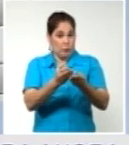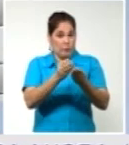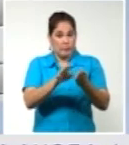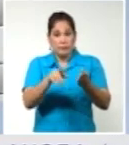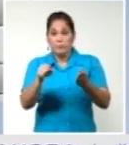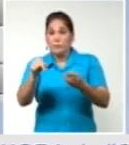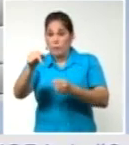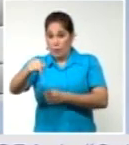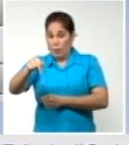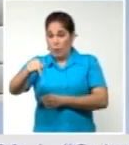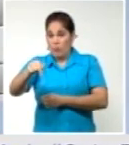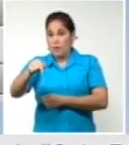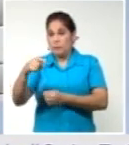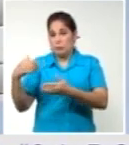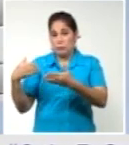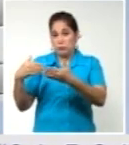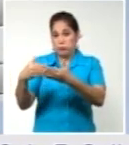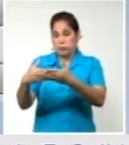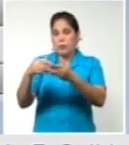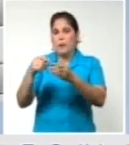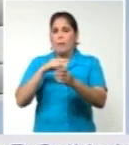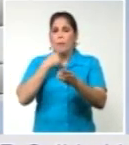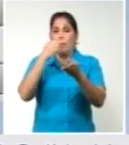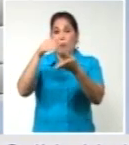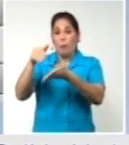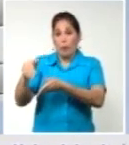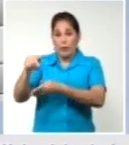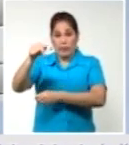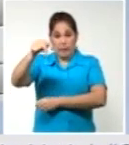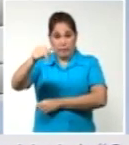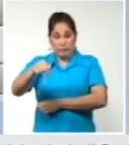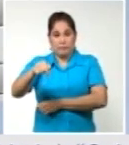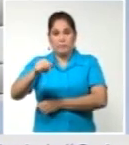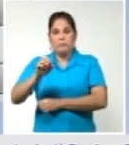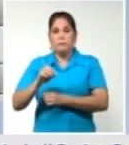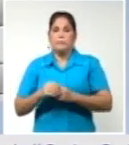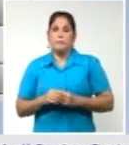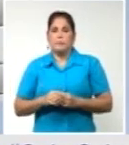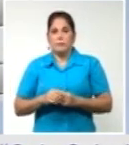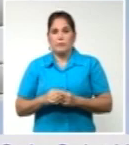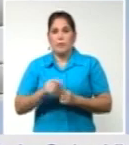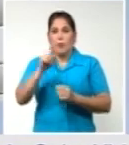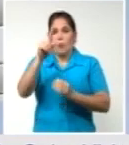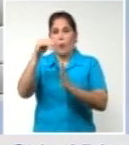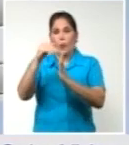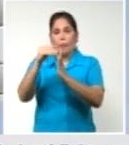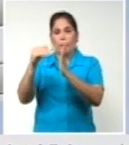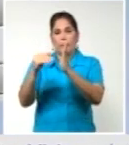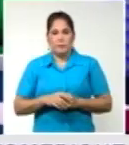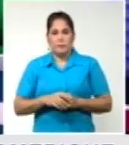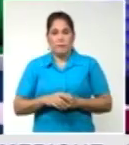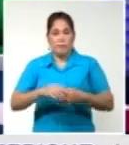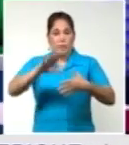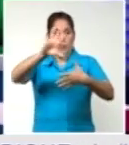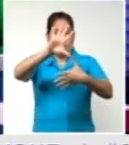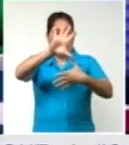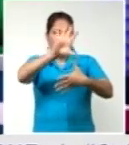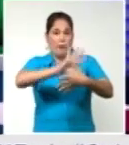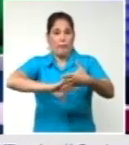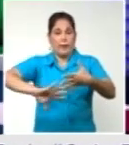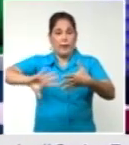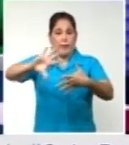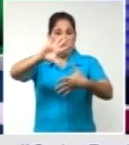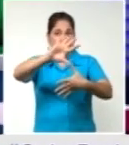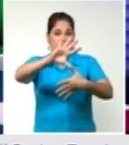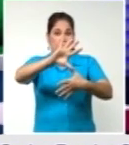1,132,500 COVID-19 fatalities and a mortality rate of 2.74%. The